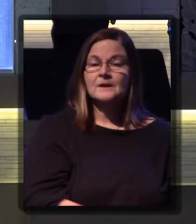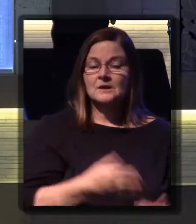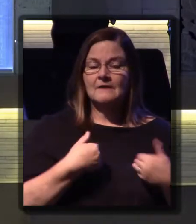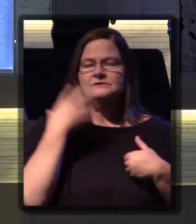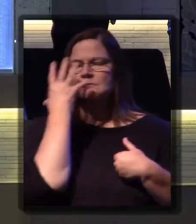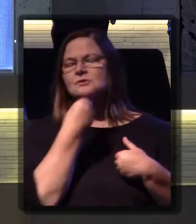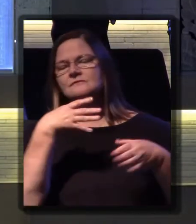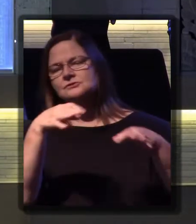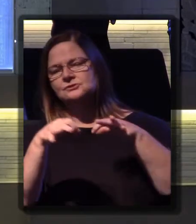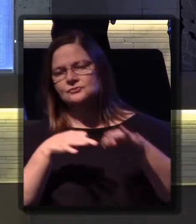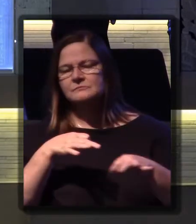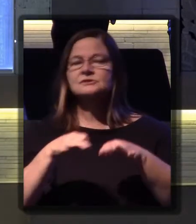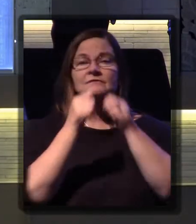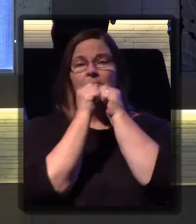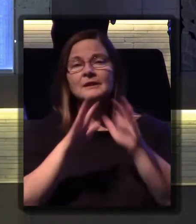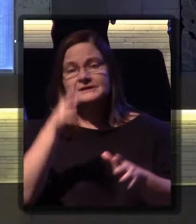not so the wicked.